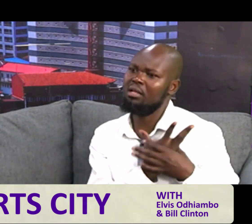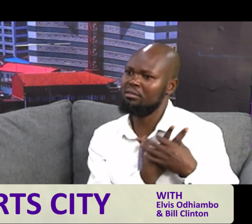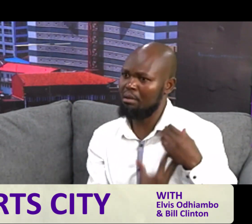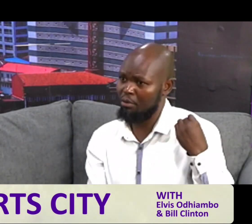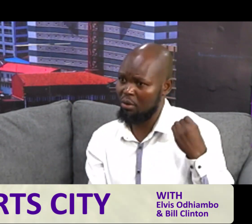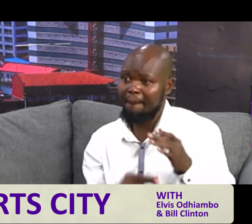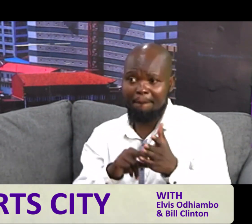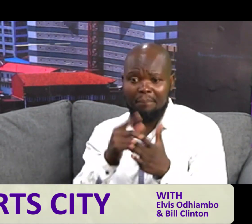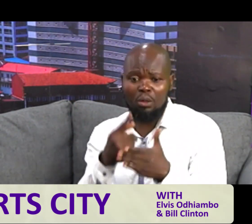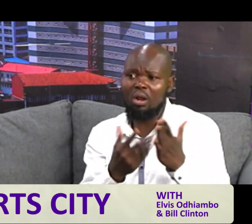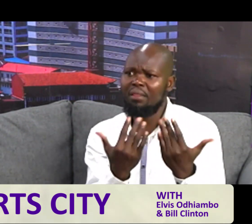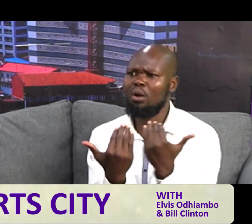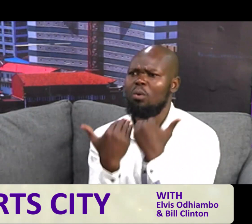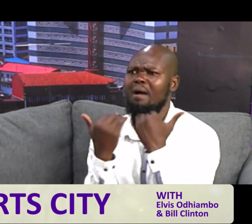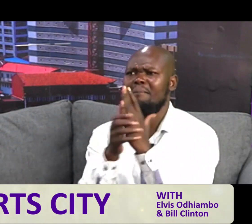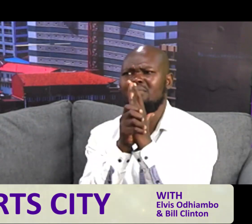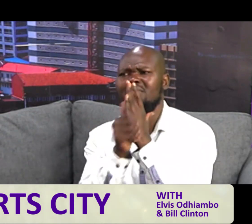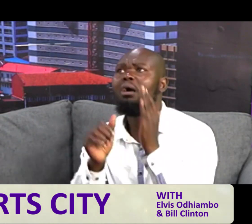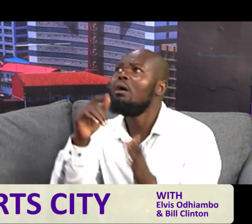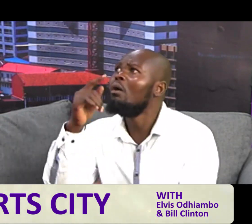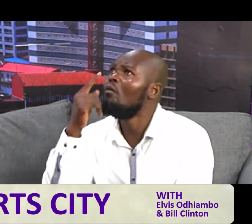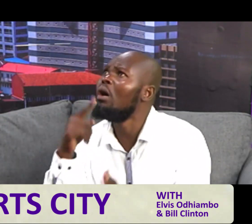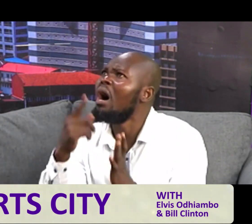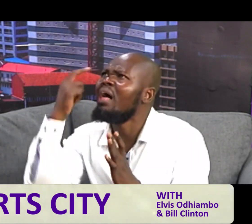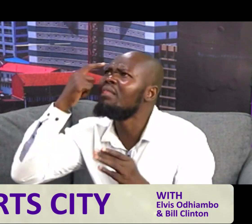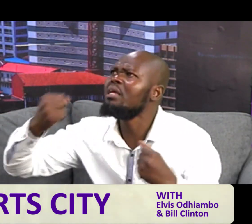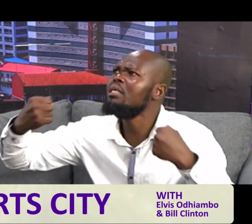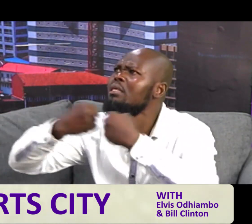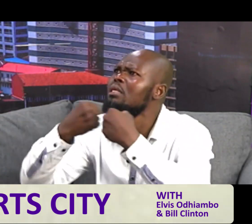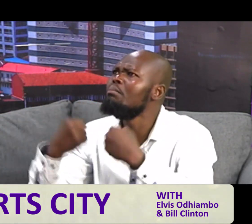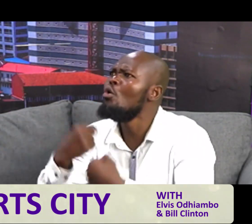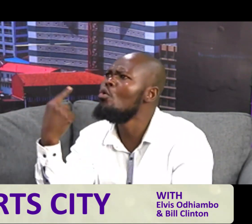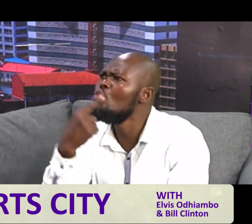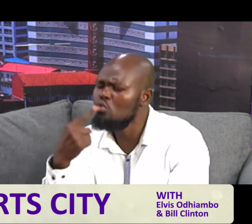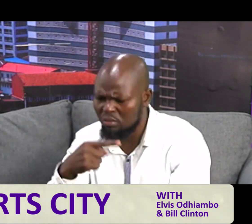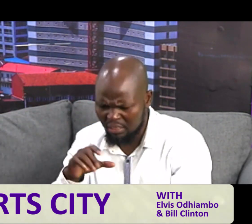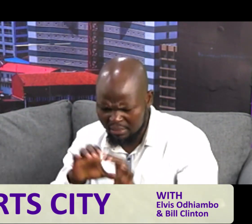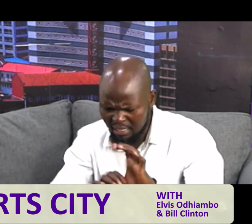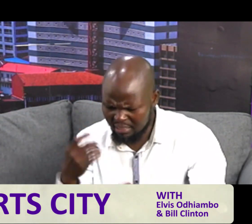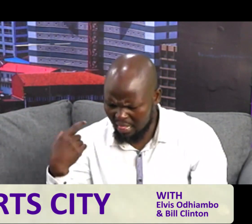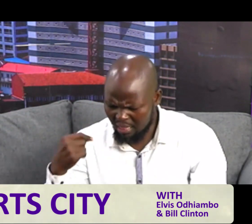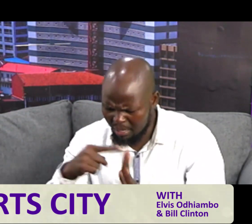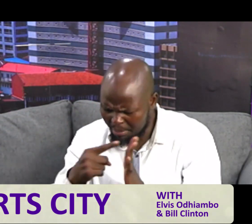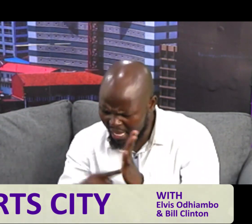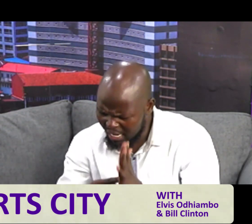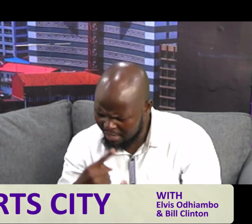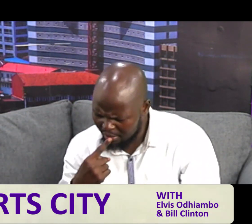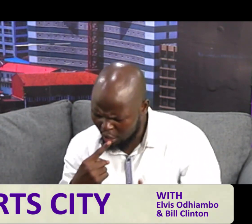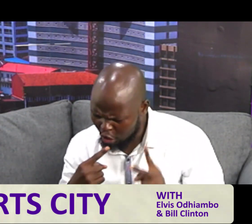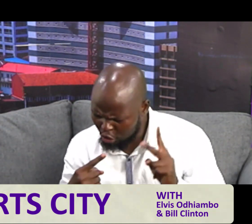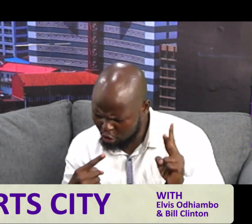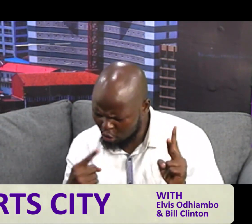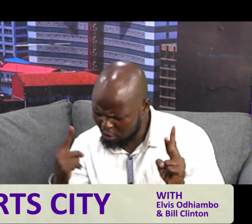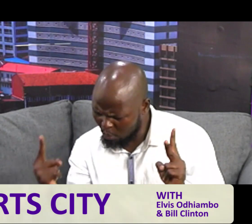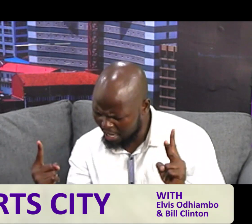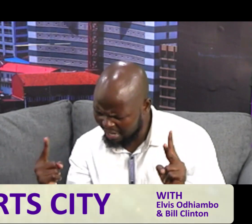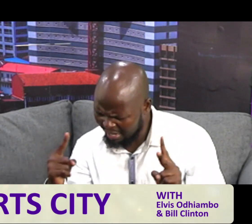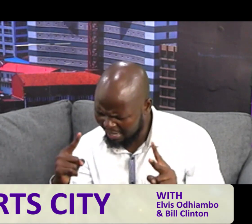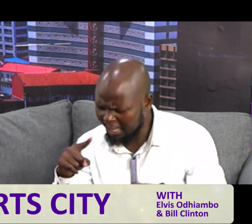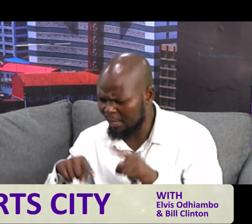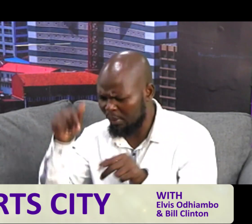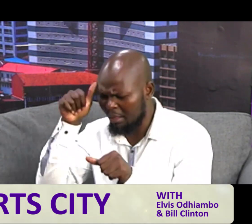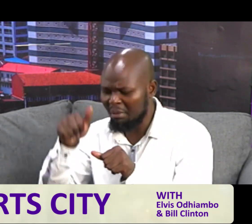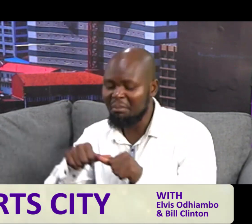work. But for Mendy, I think he's disappointed, and that's why his skills of goalkeeping are also